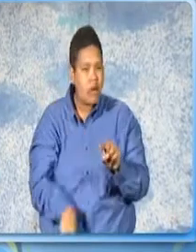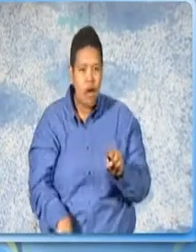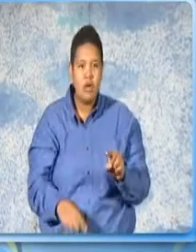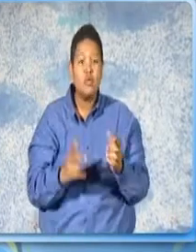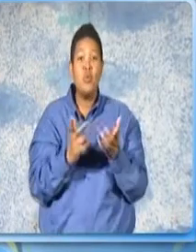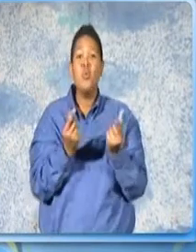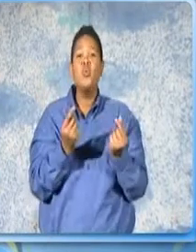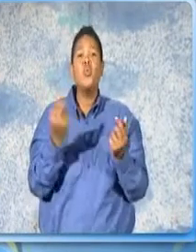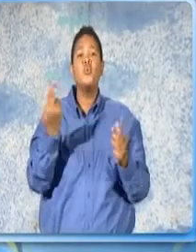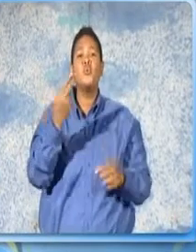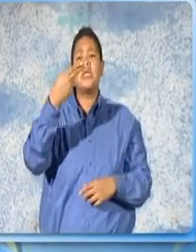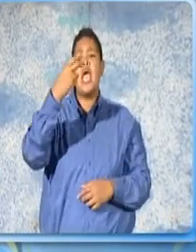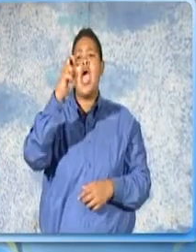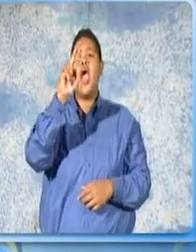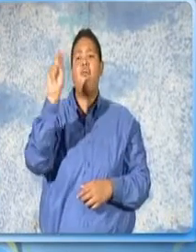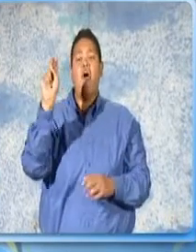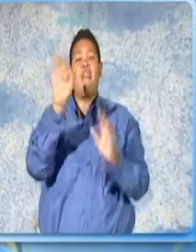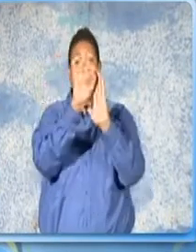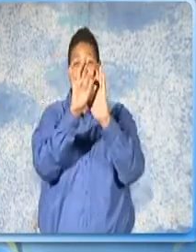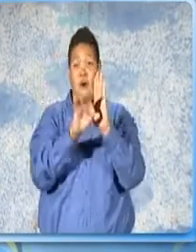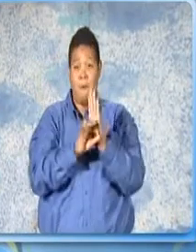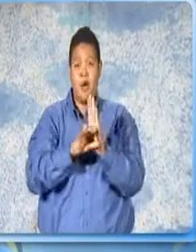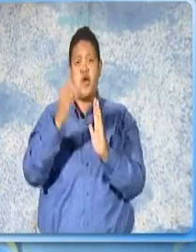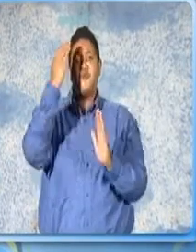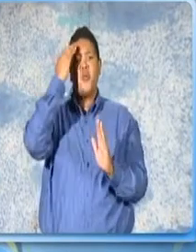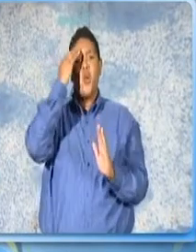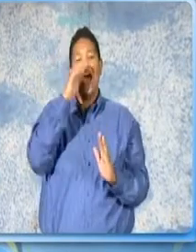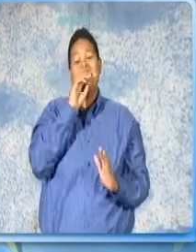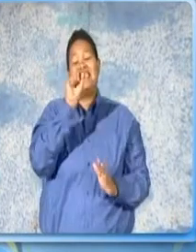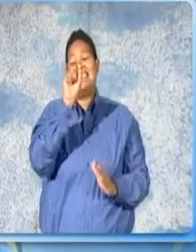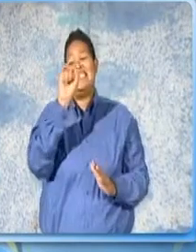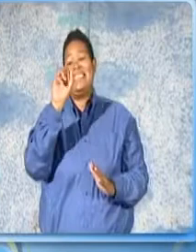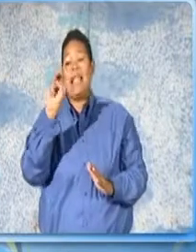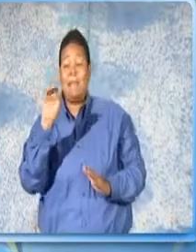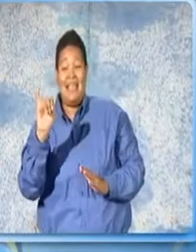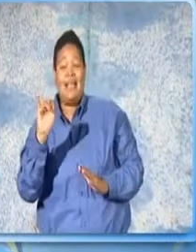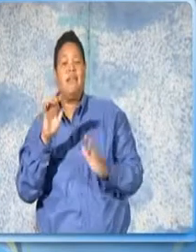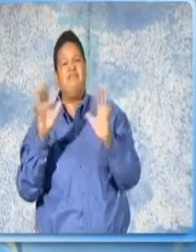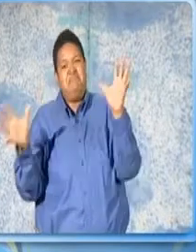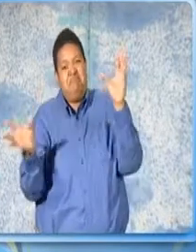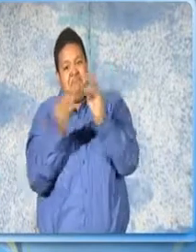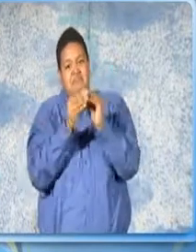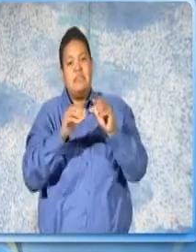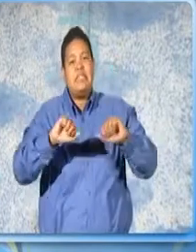formula, also known as the semi-perimeter formula.